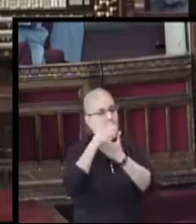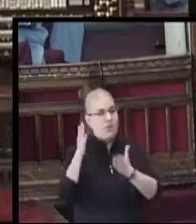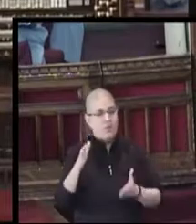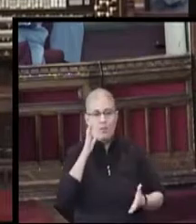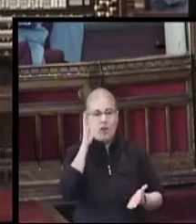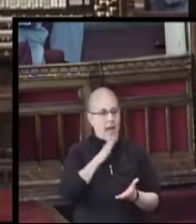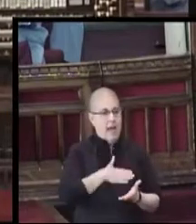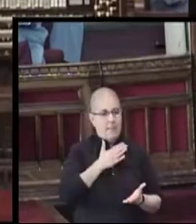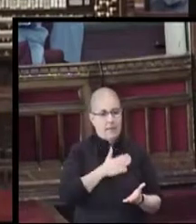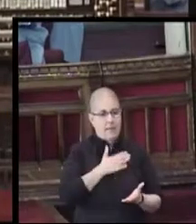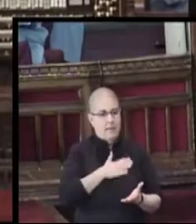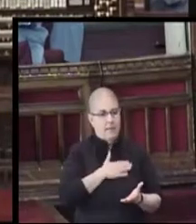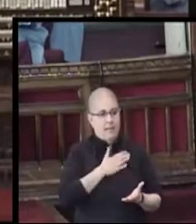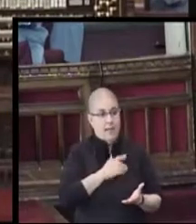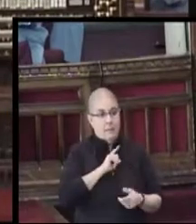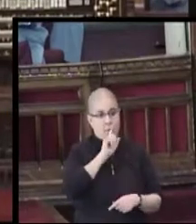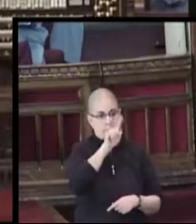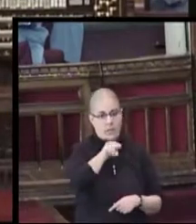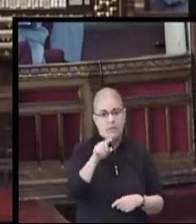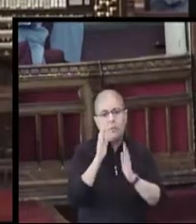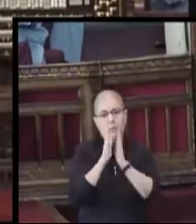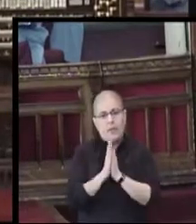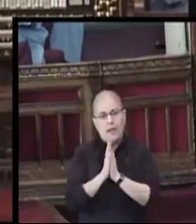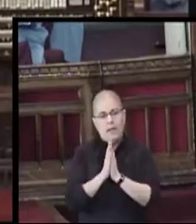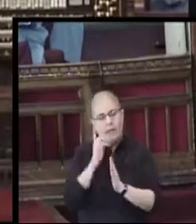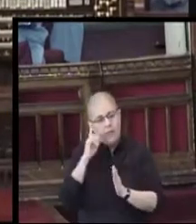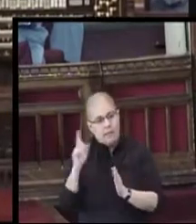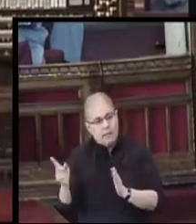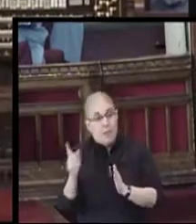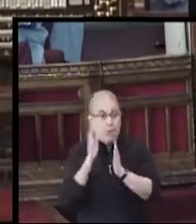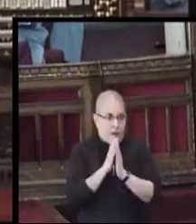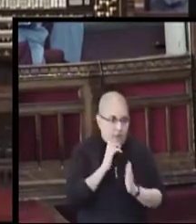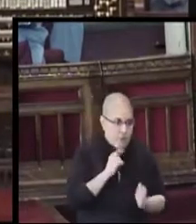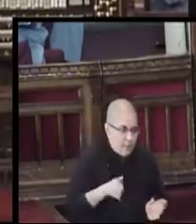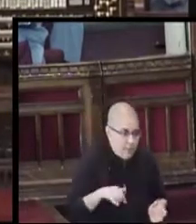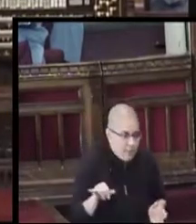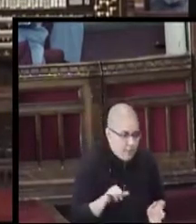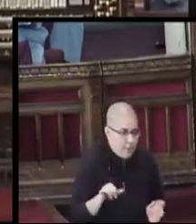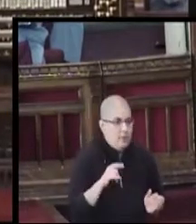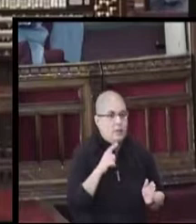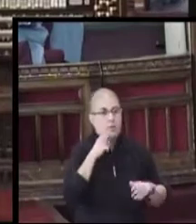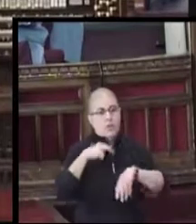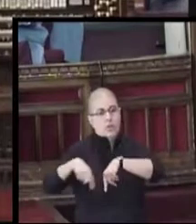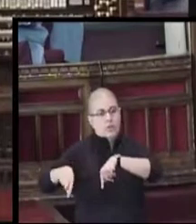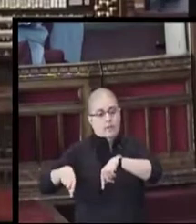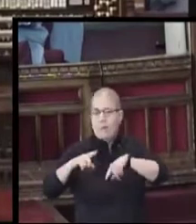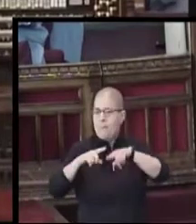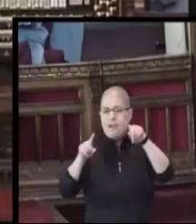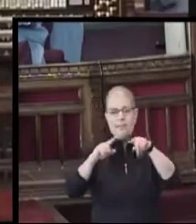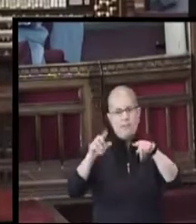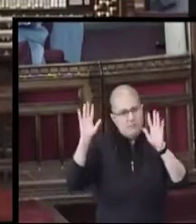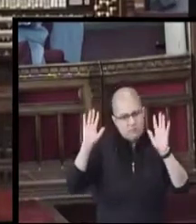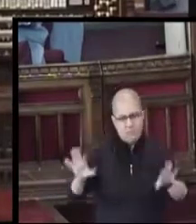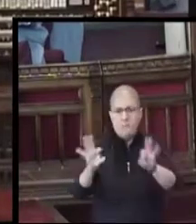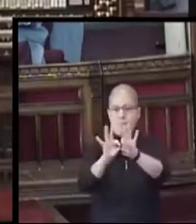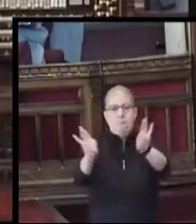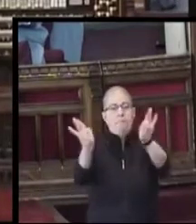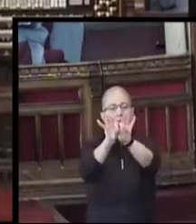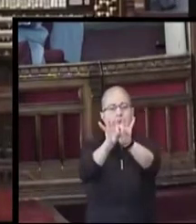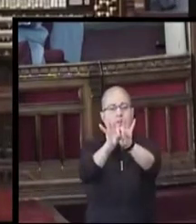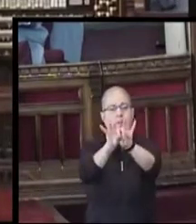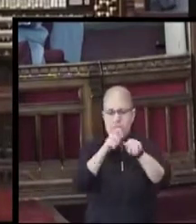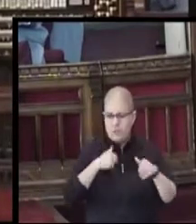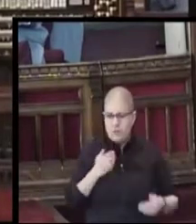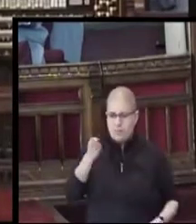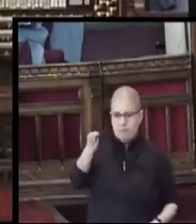He's nervous, so pray for him and me while I'm away. But I do think it's crucially important that we